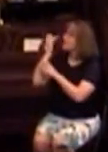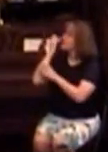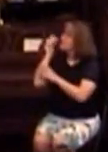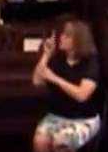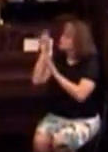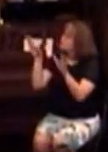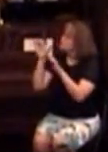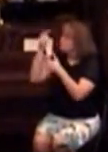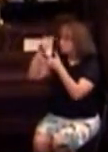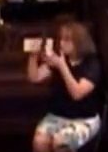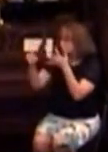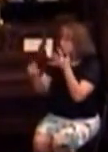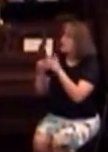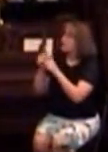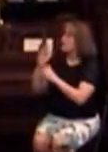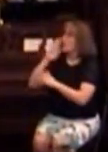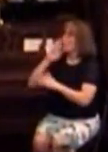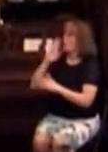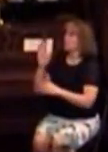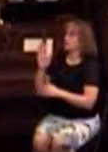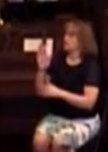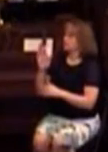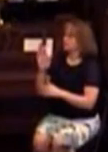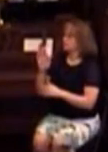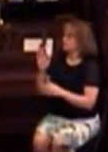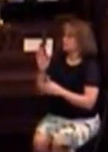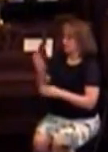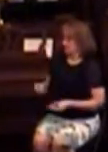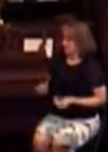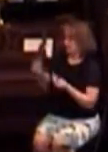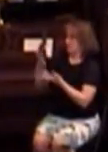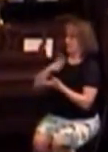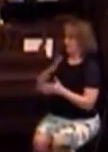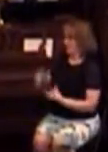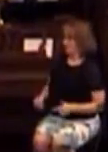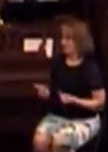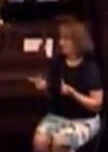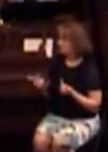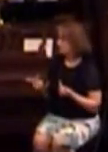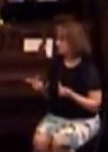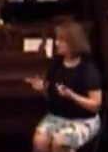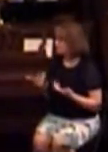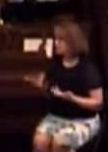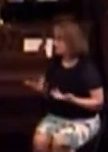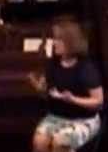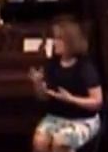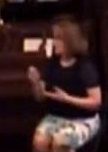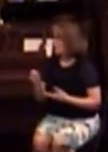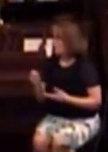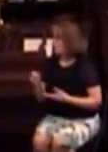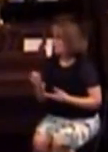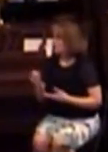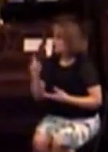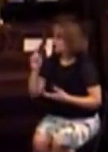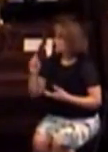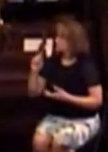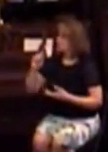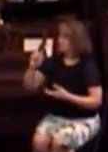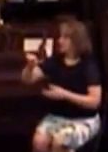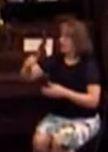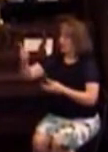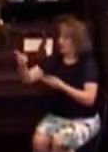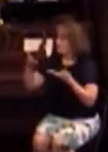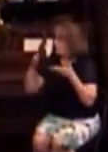even know what you're missing. There's this old hymn that sometimes people want me to read at funerals.